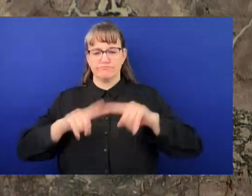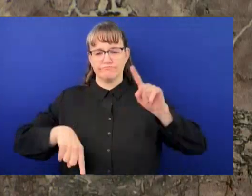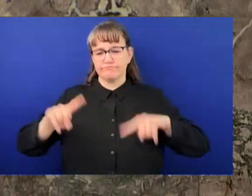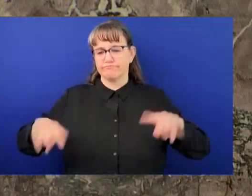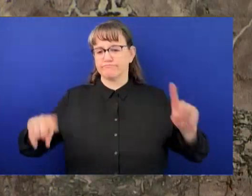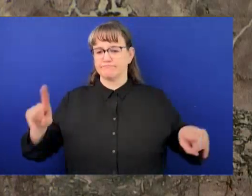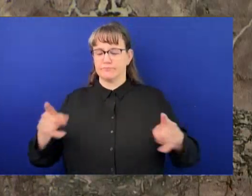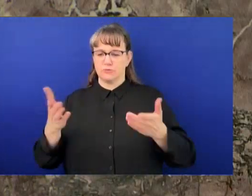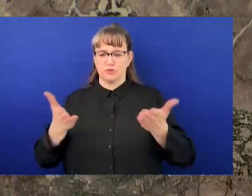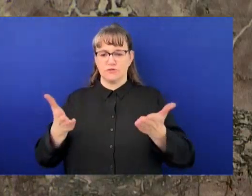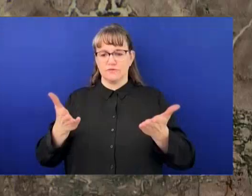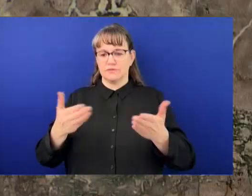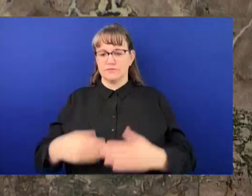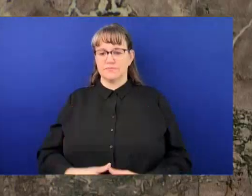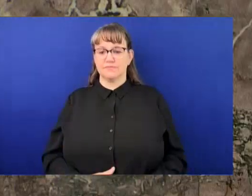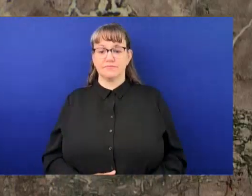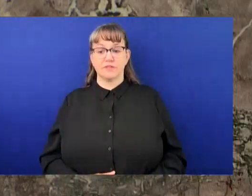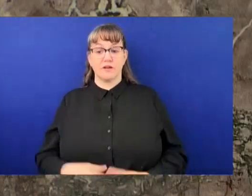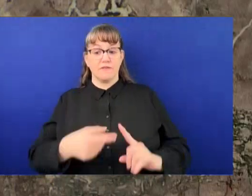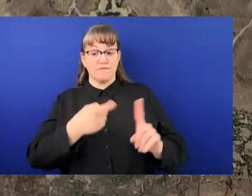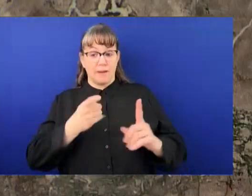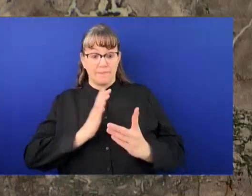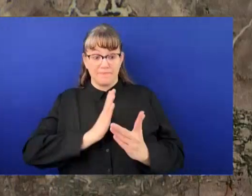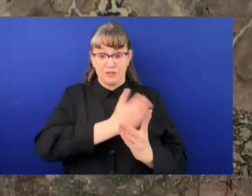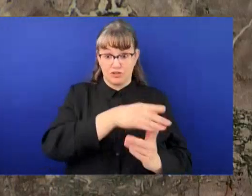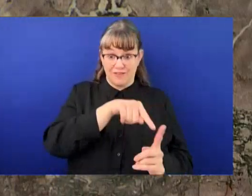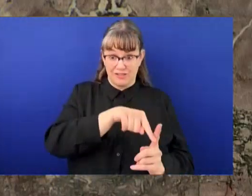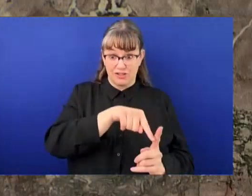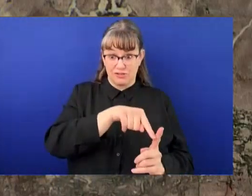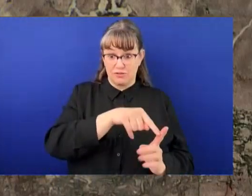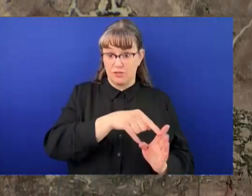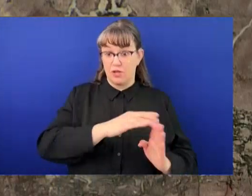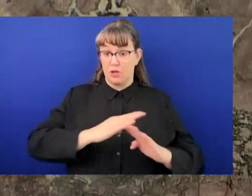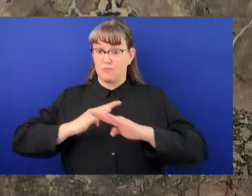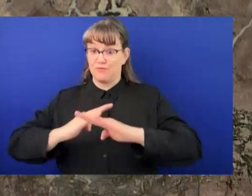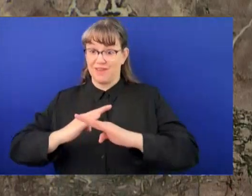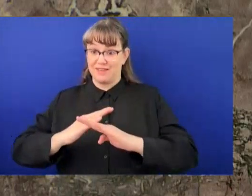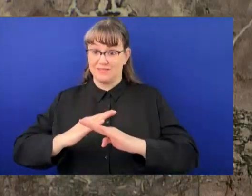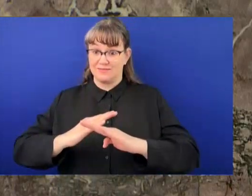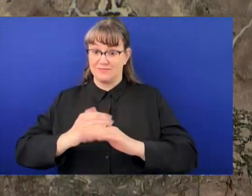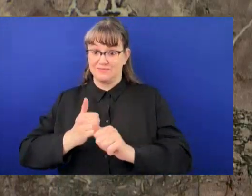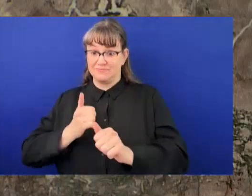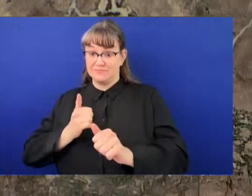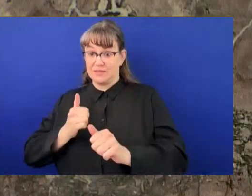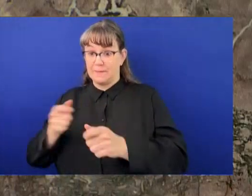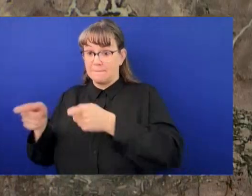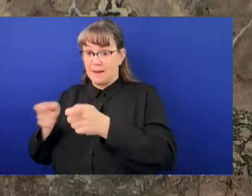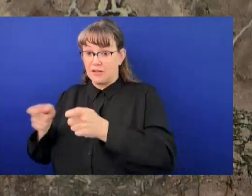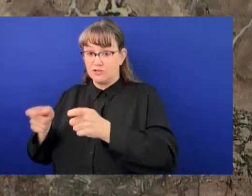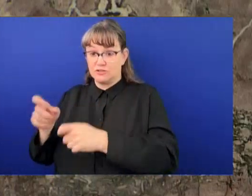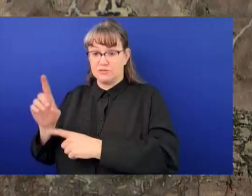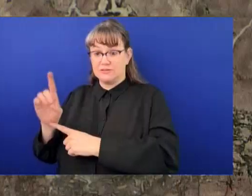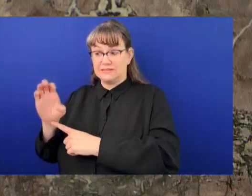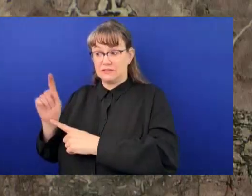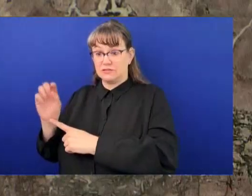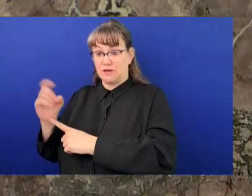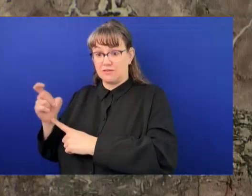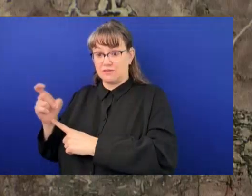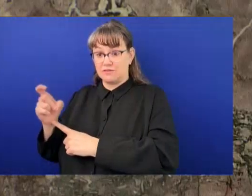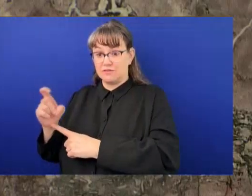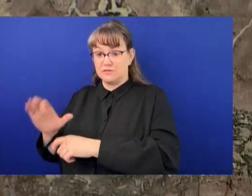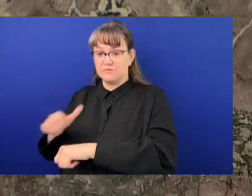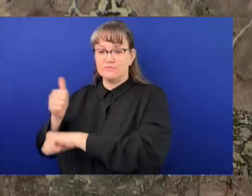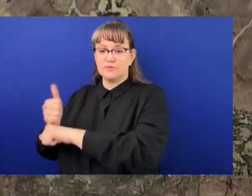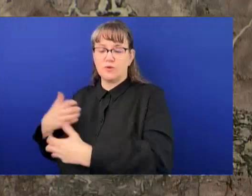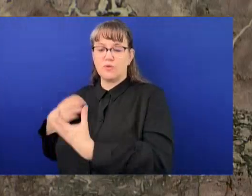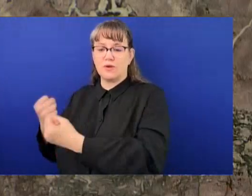withdrawal management, detox, establishing treatment beds and recovery programs for people. Mr. Speaker, I know there's a lot